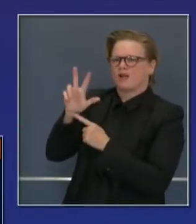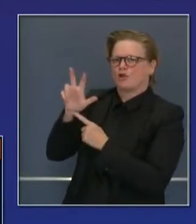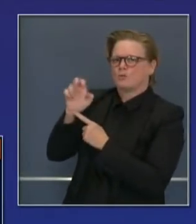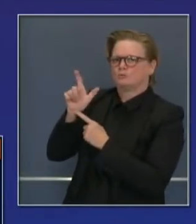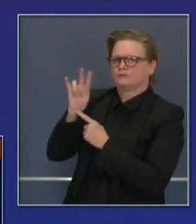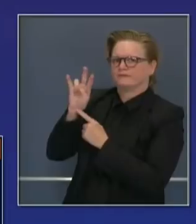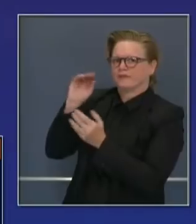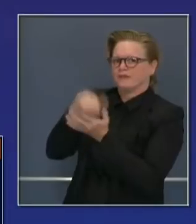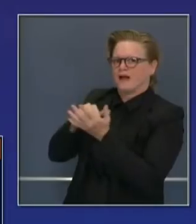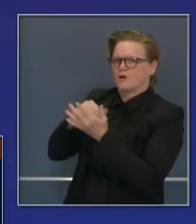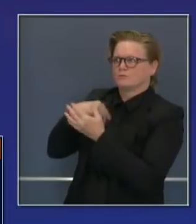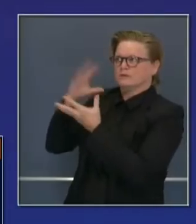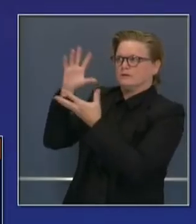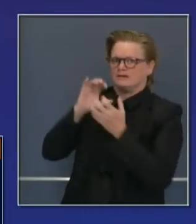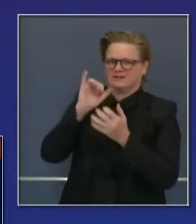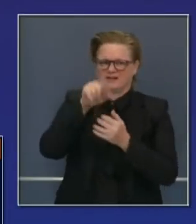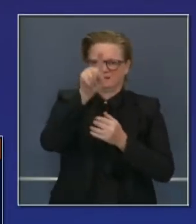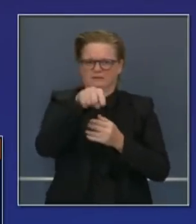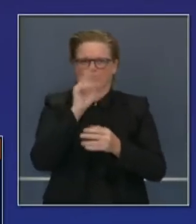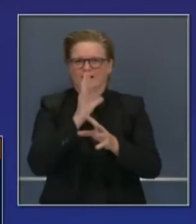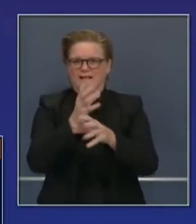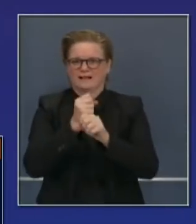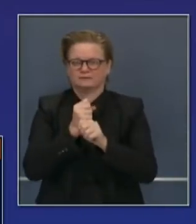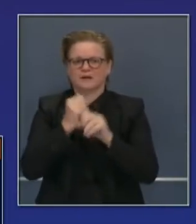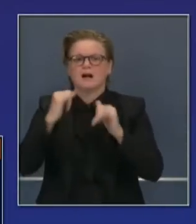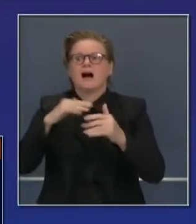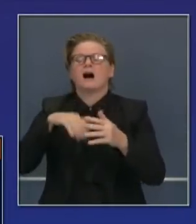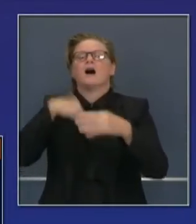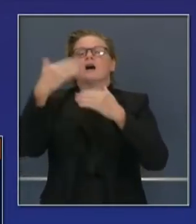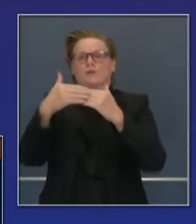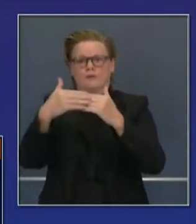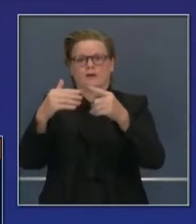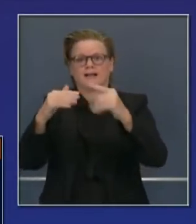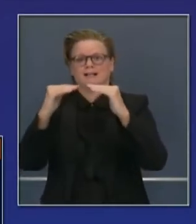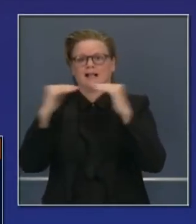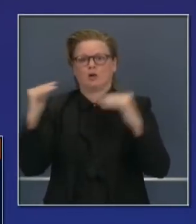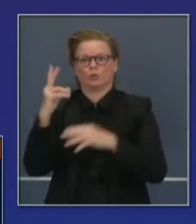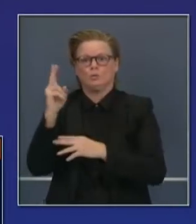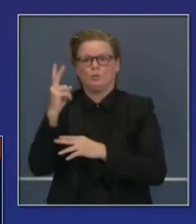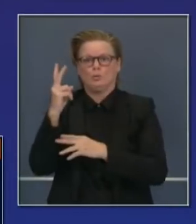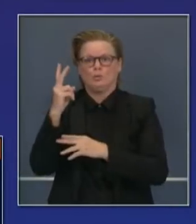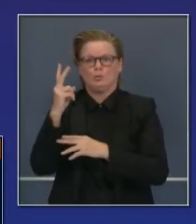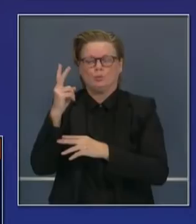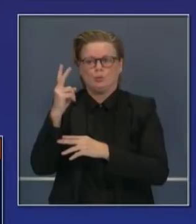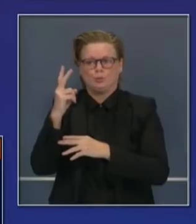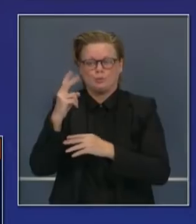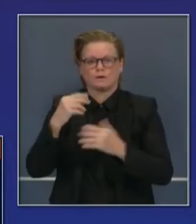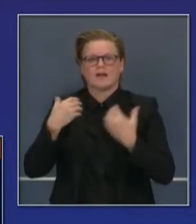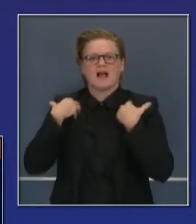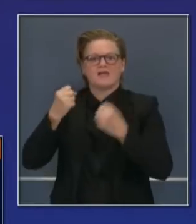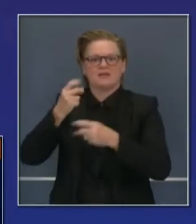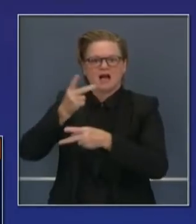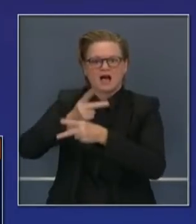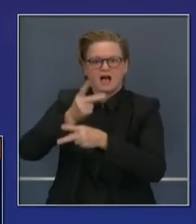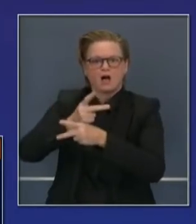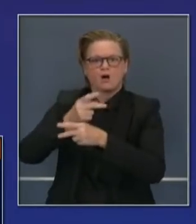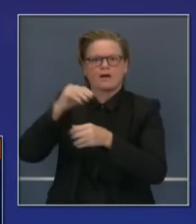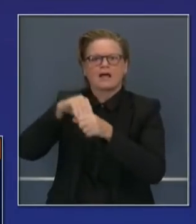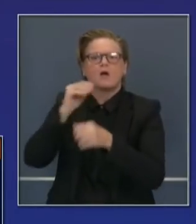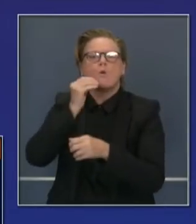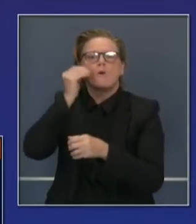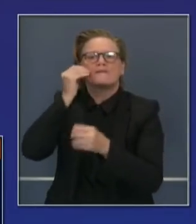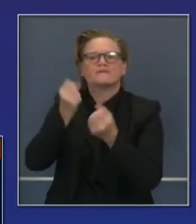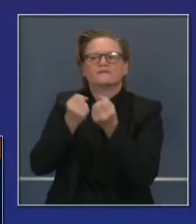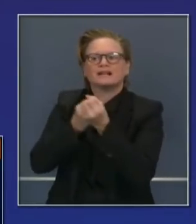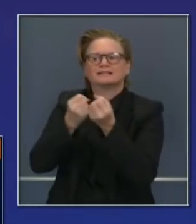327,000. Here's tier 2. Intermediate care facilities, home health care, in-home supportive services, we refer to